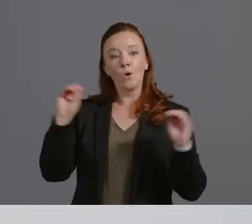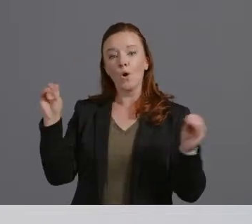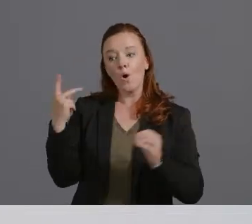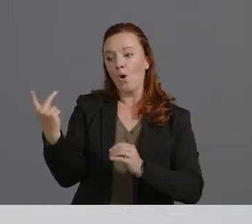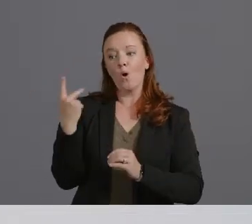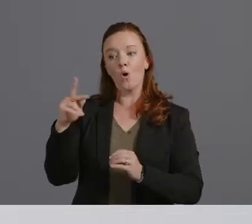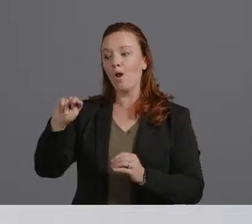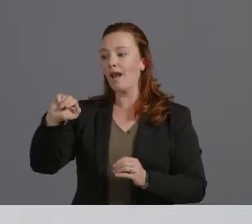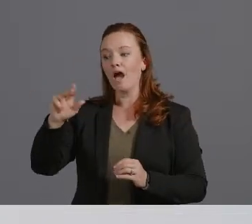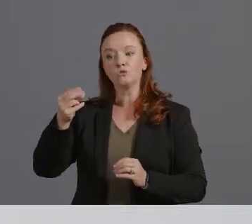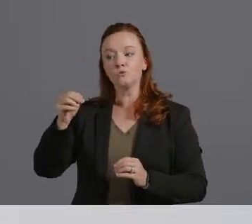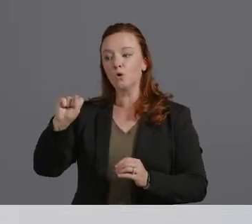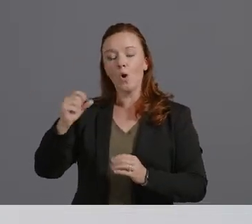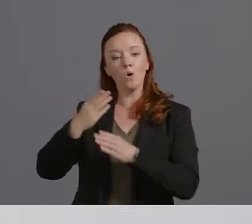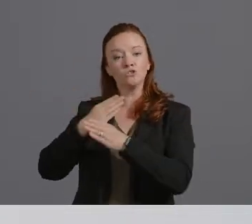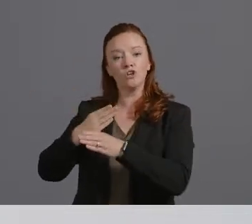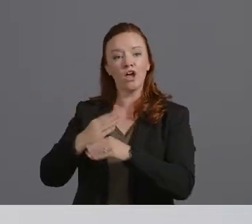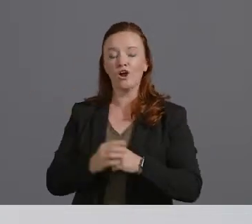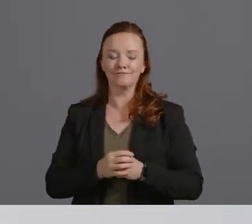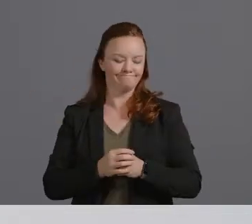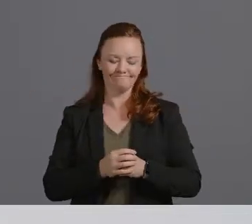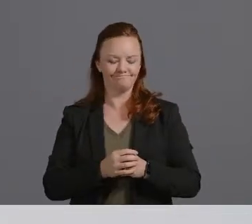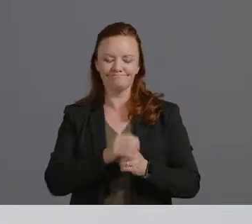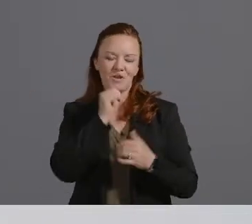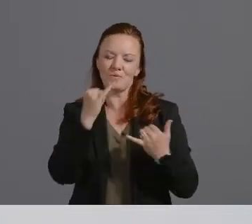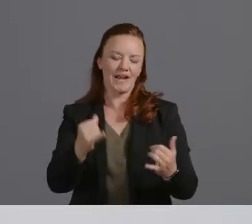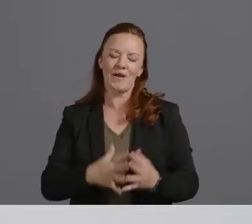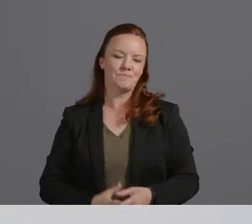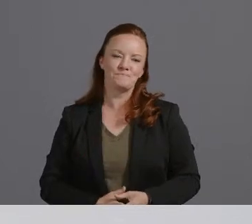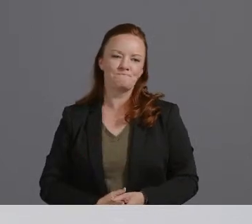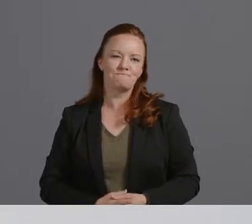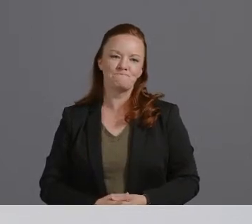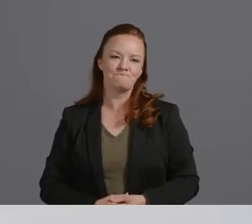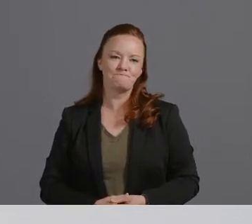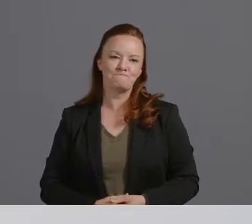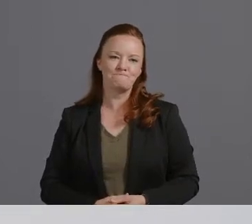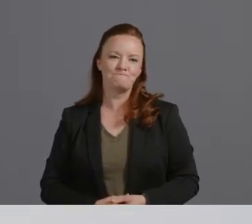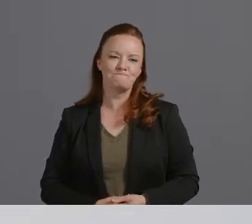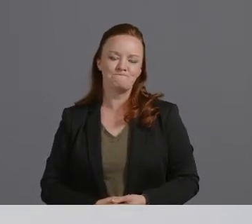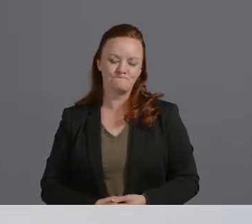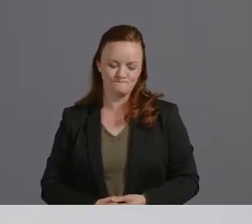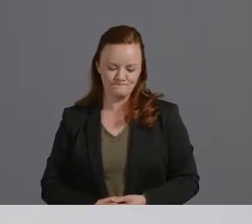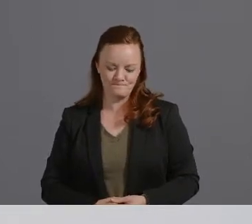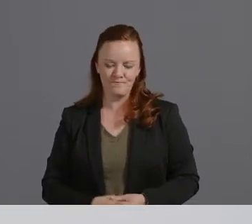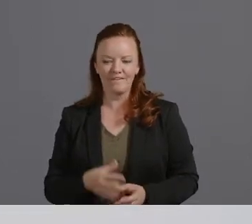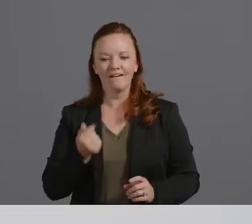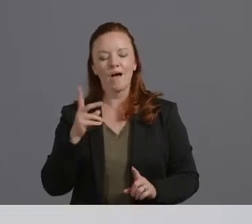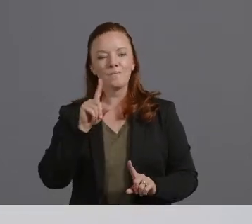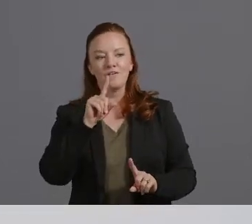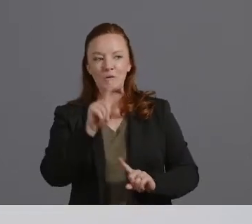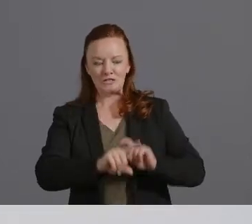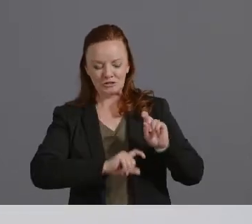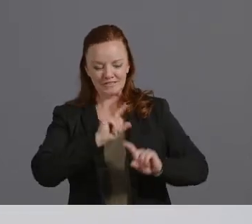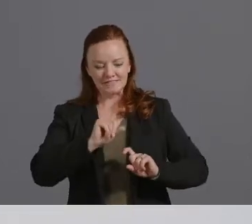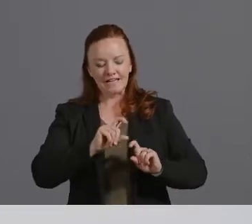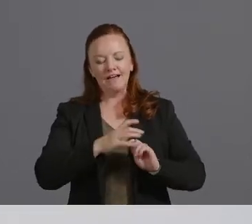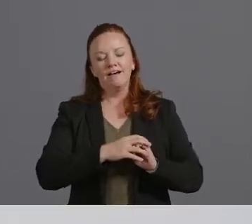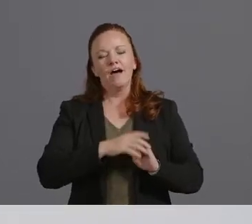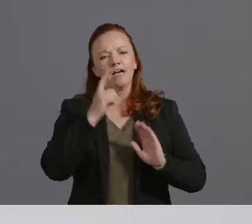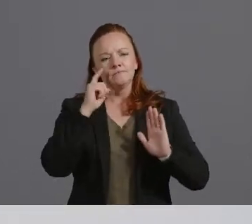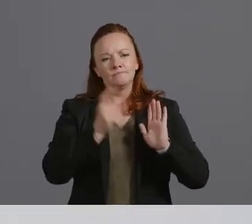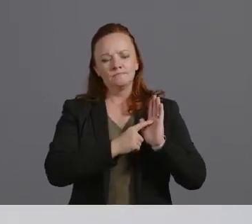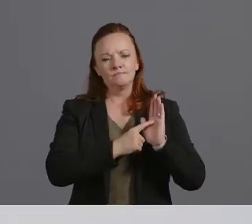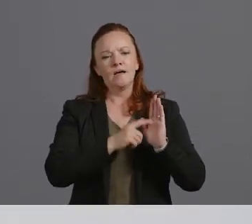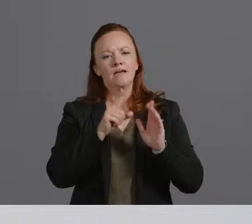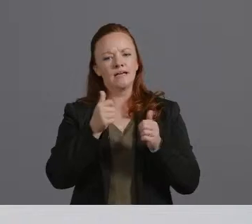sharing them? No, not right now. No. Okay. Got Okay. a couple of questions. I saw the list in the